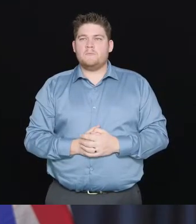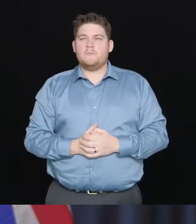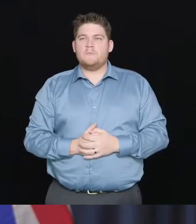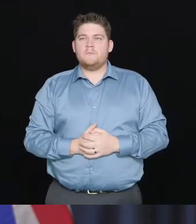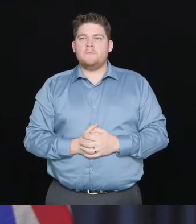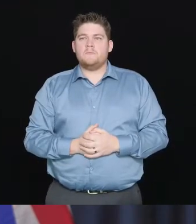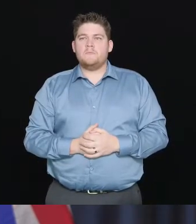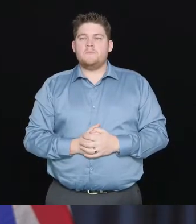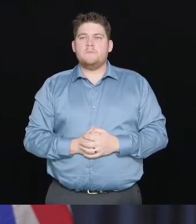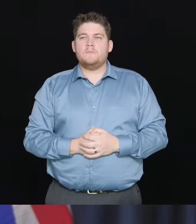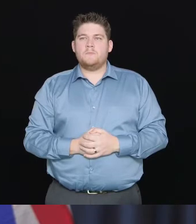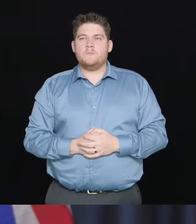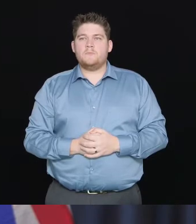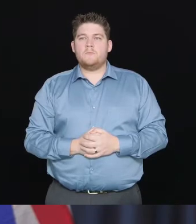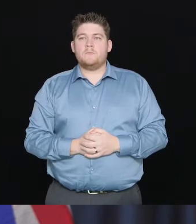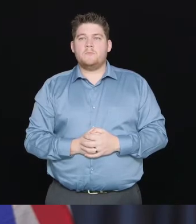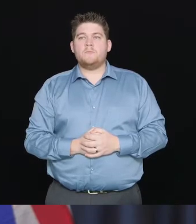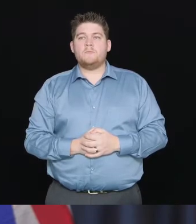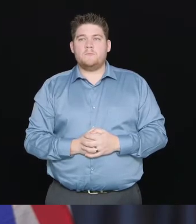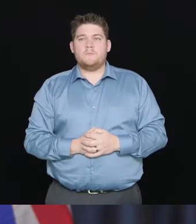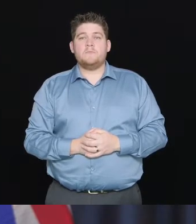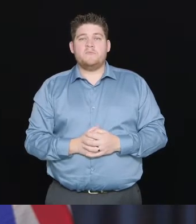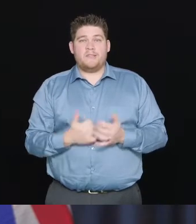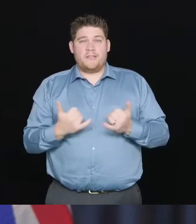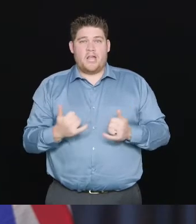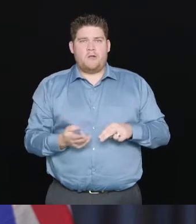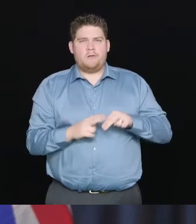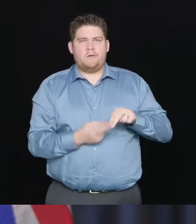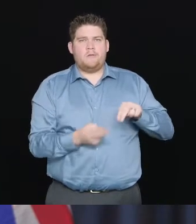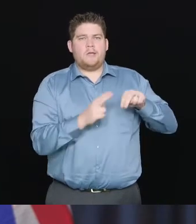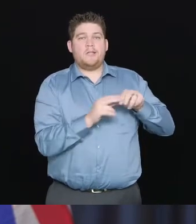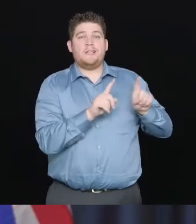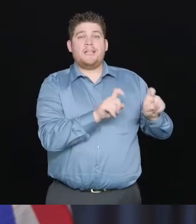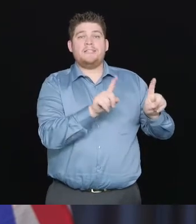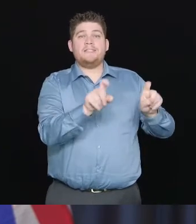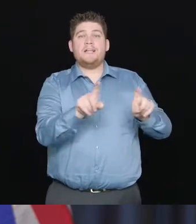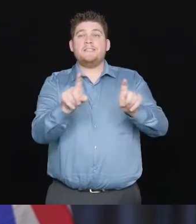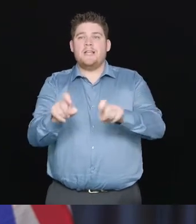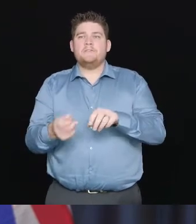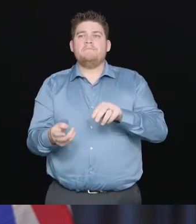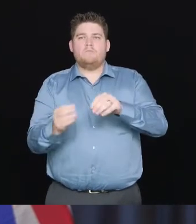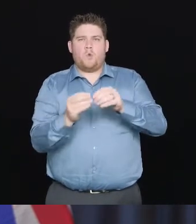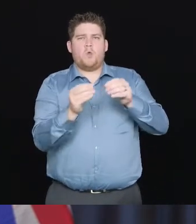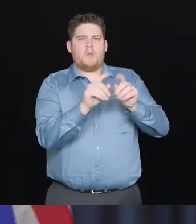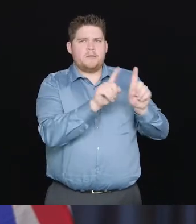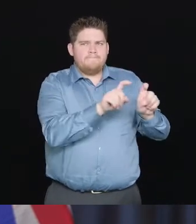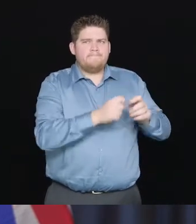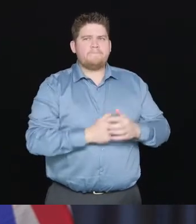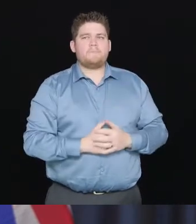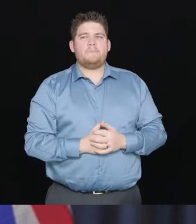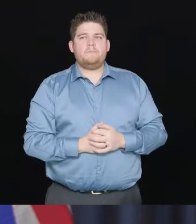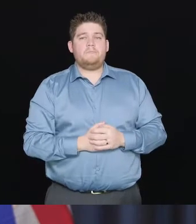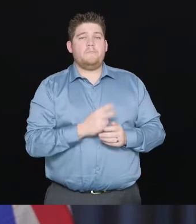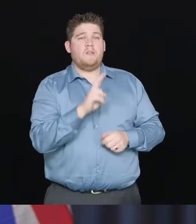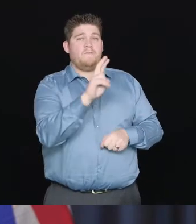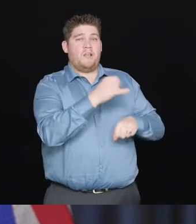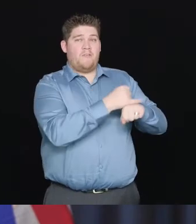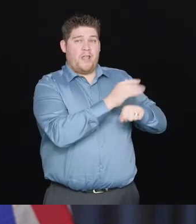doing, that there is community transmission both in Vancouver Island and across British Columbia right now.